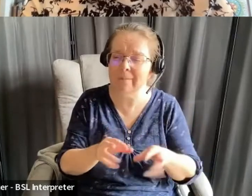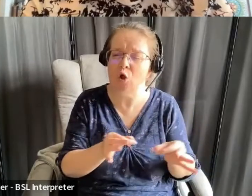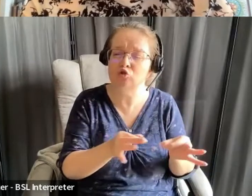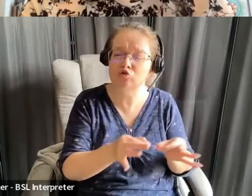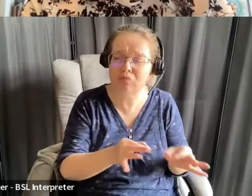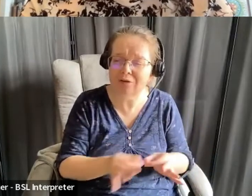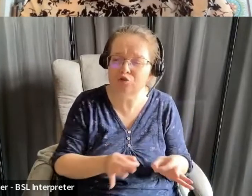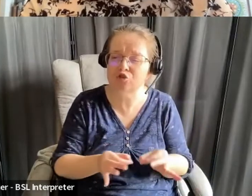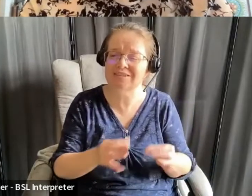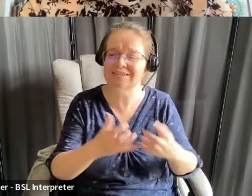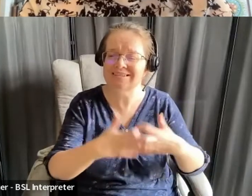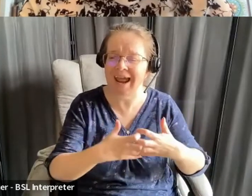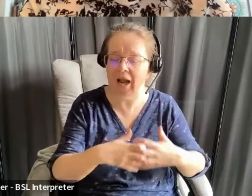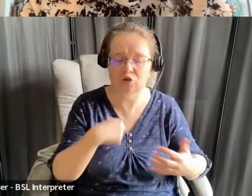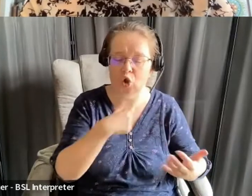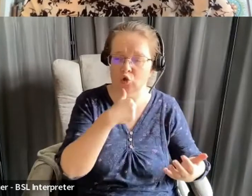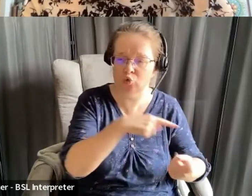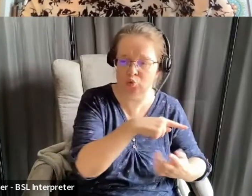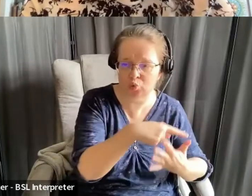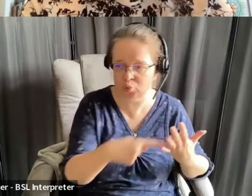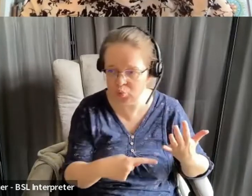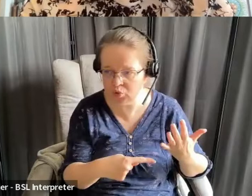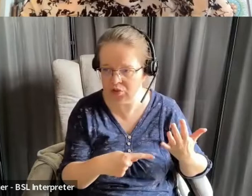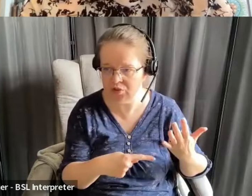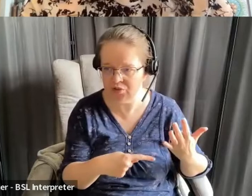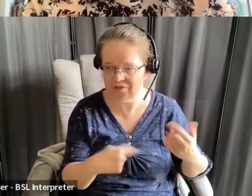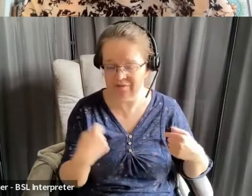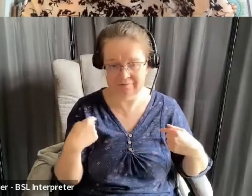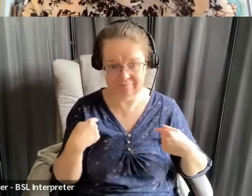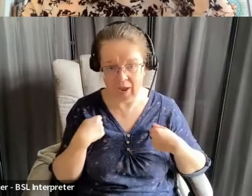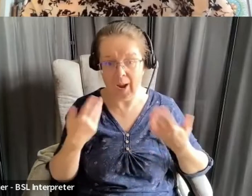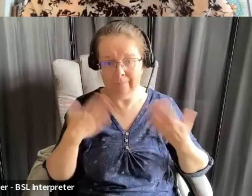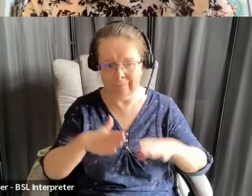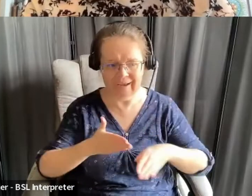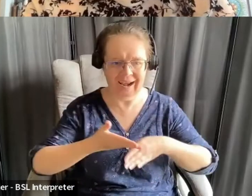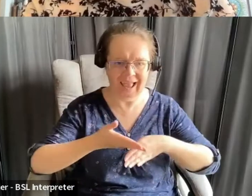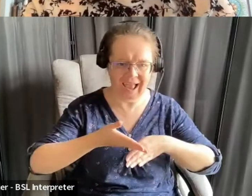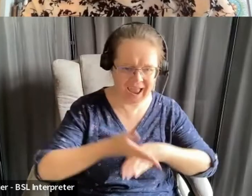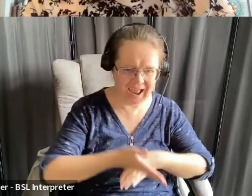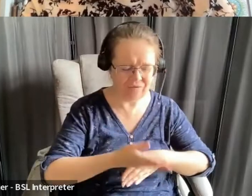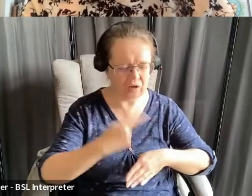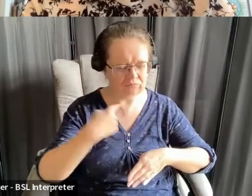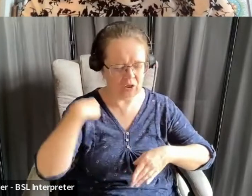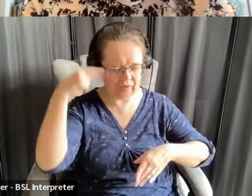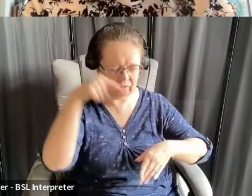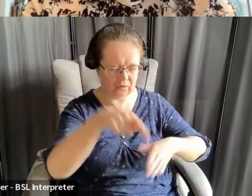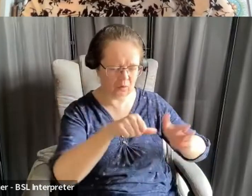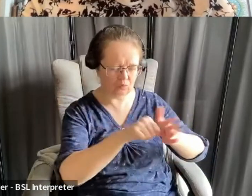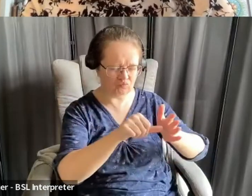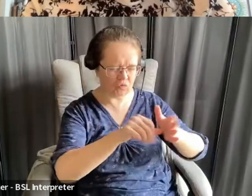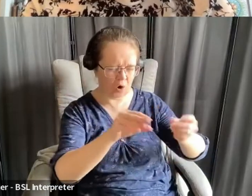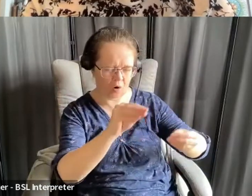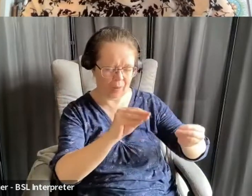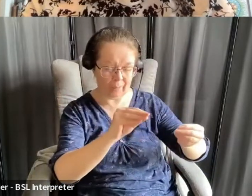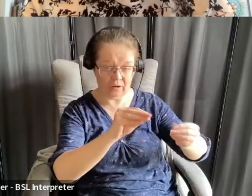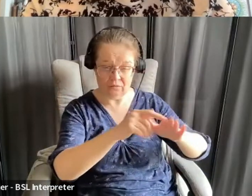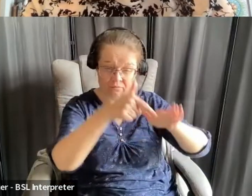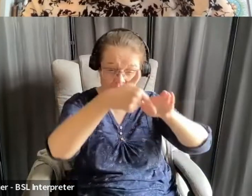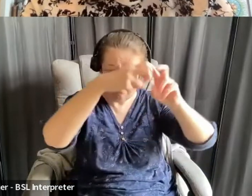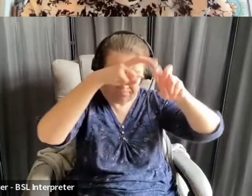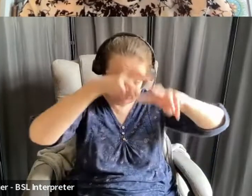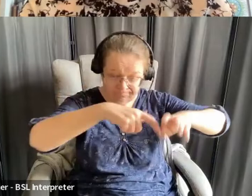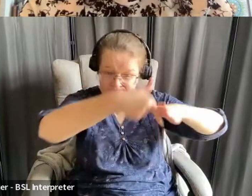that you can employ. Indeed, I have gone to the effort of thinking this problem through to the nth degree and working